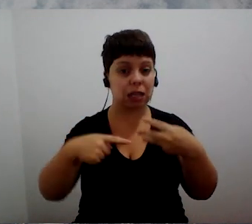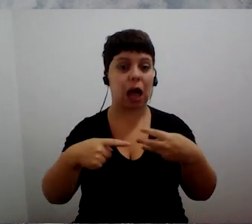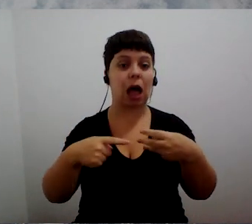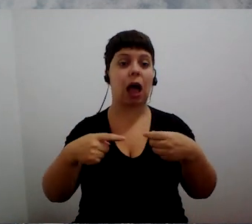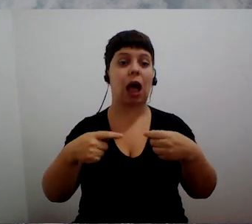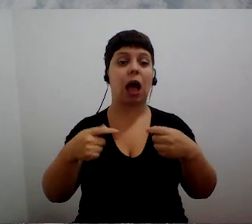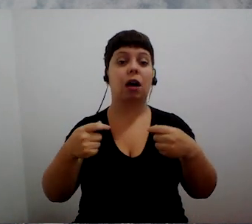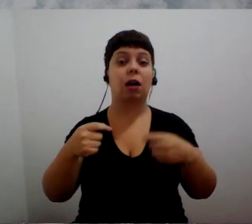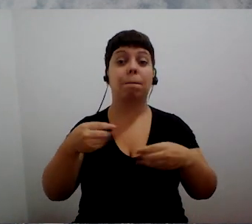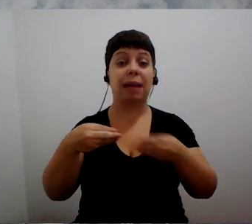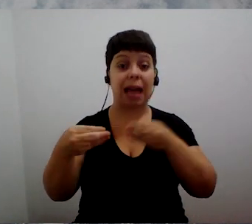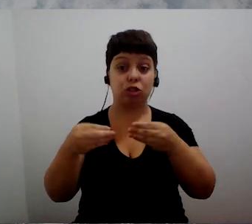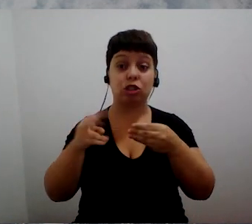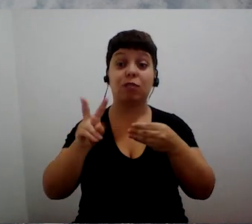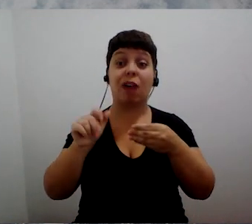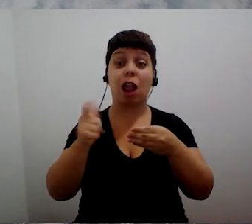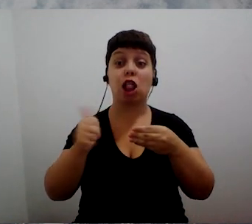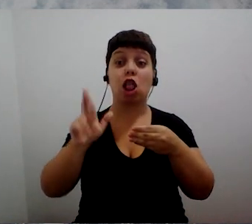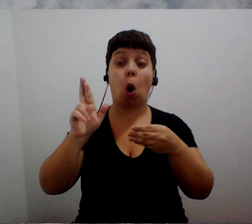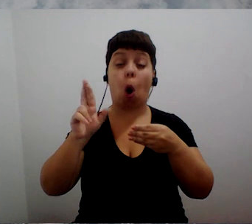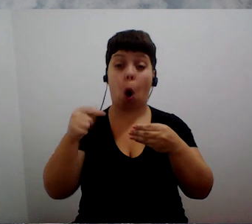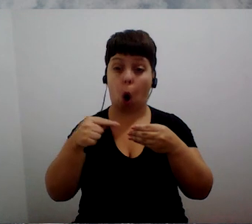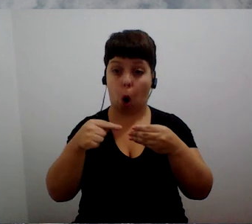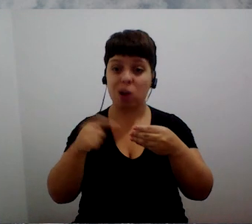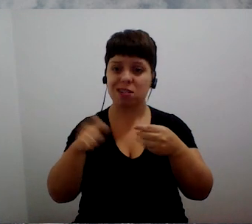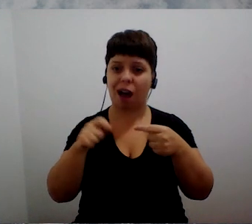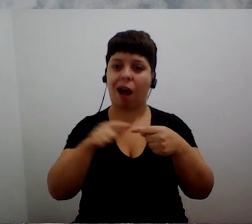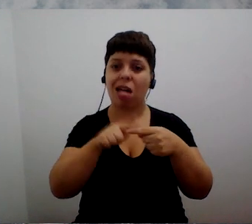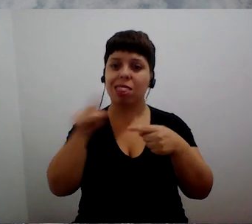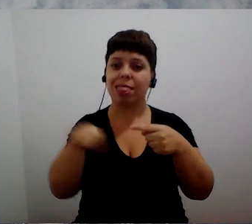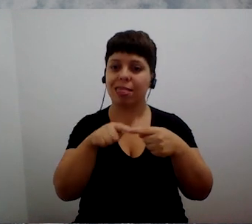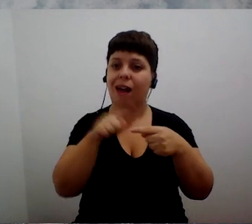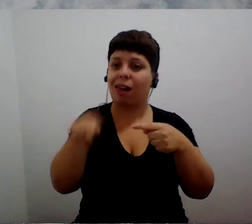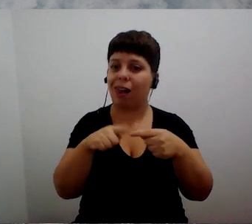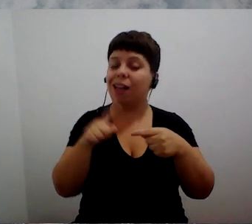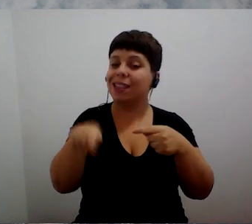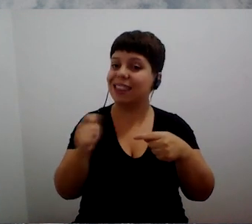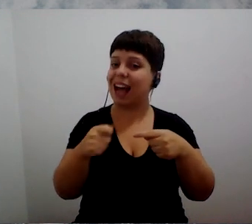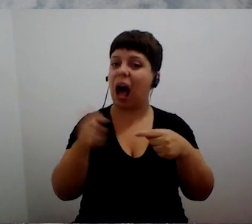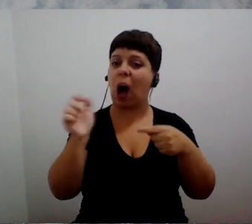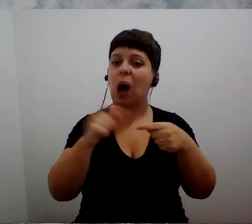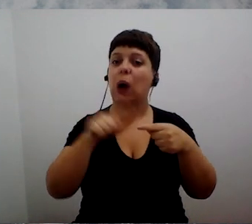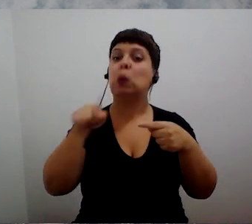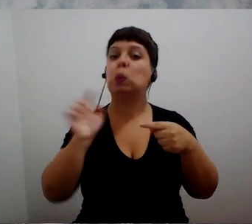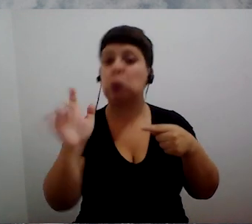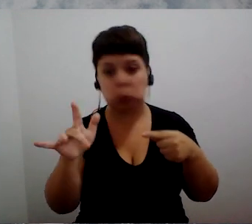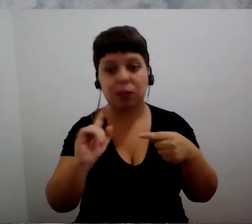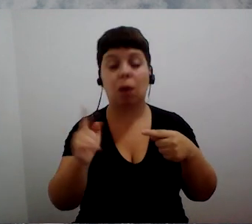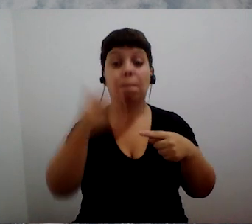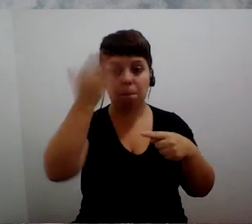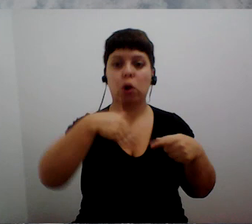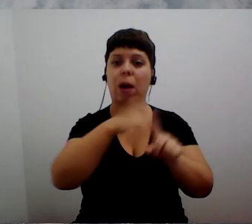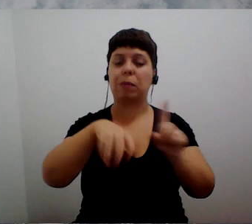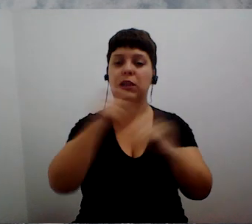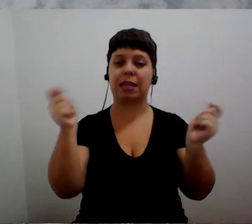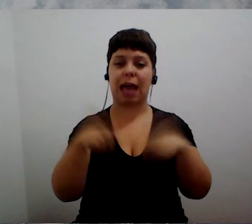to show society that we can recycle, we can value the plastic, we can promote a